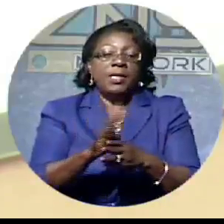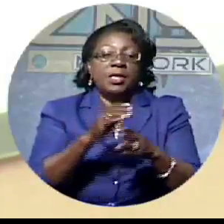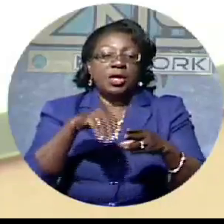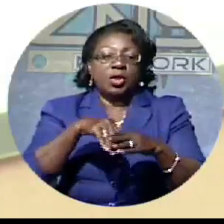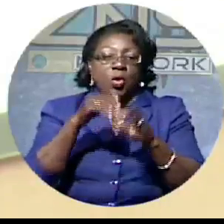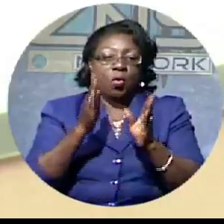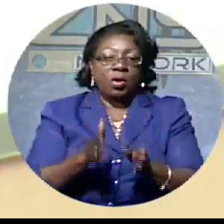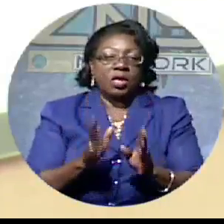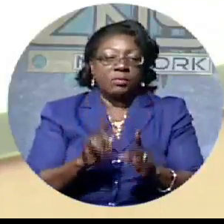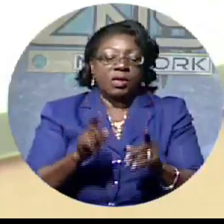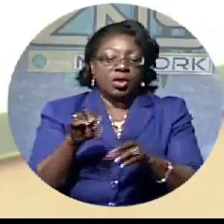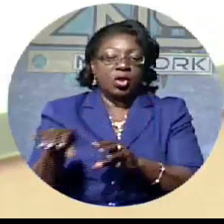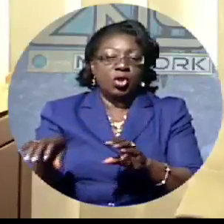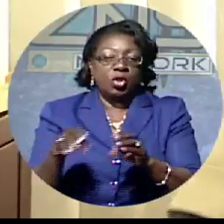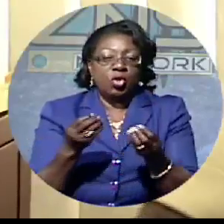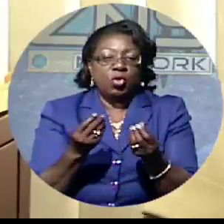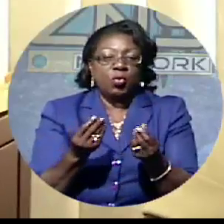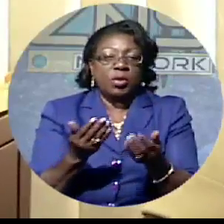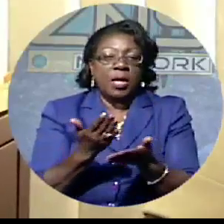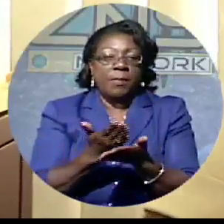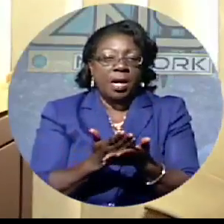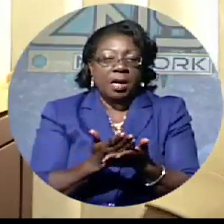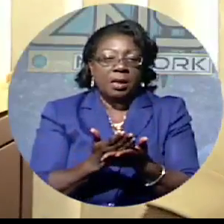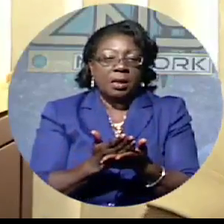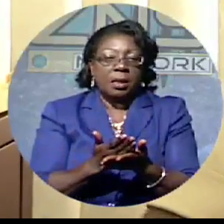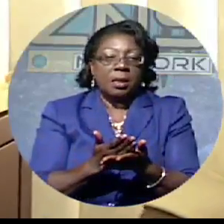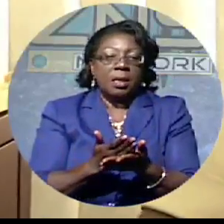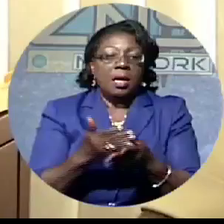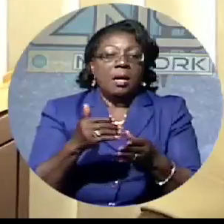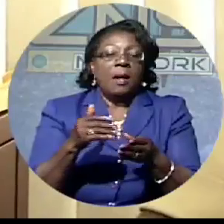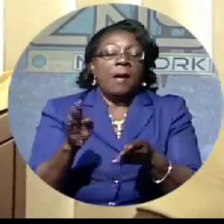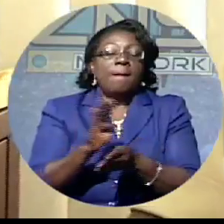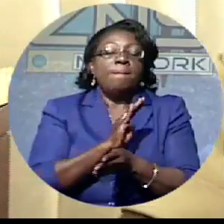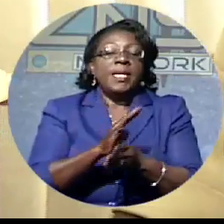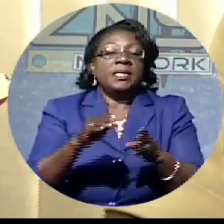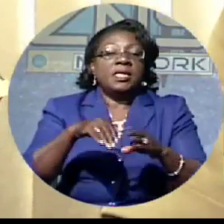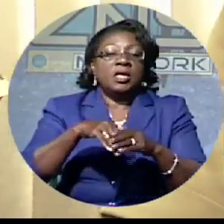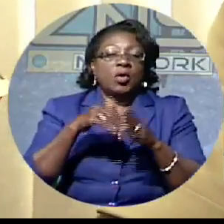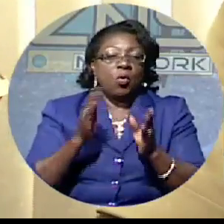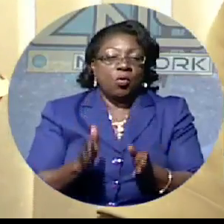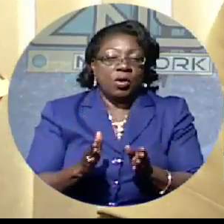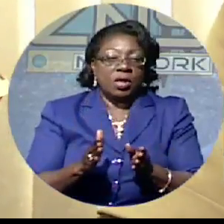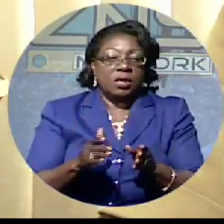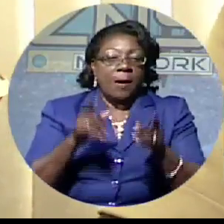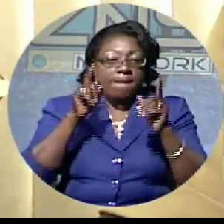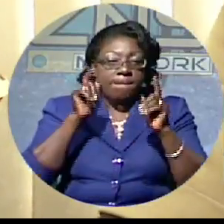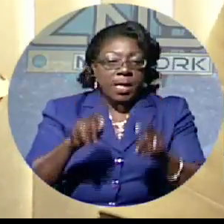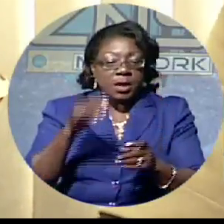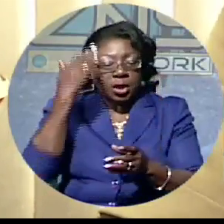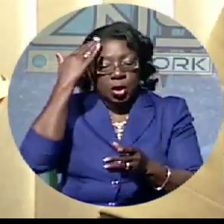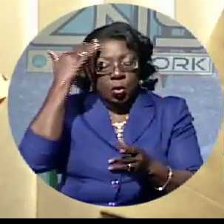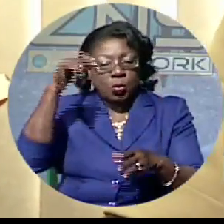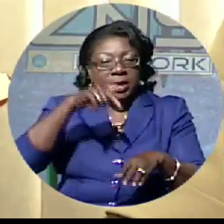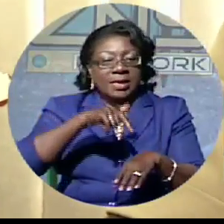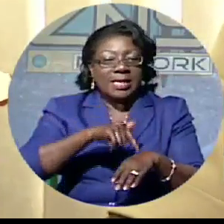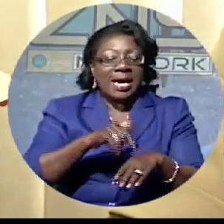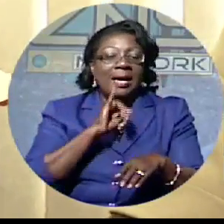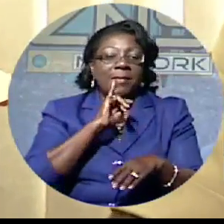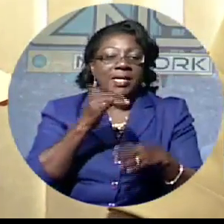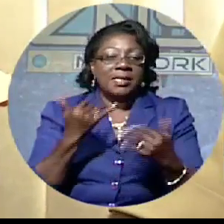part. Proprietors must come to the realization that the time is now for them